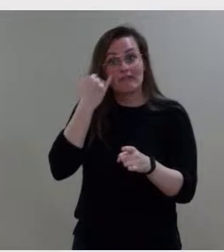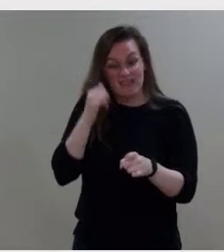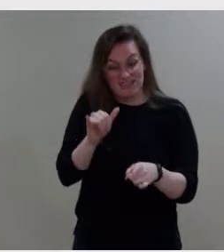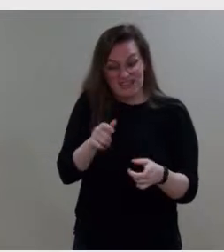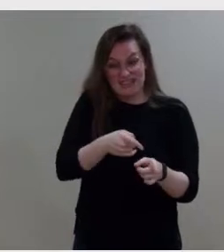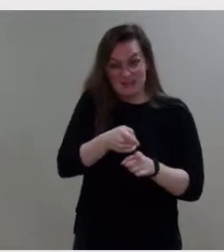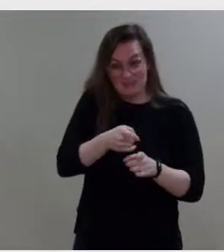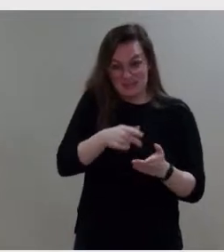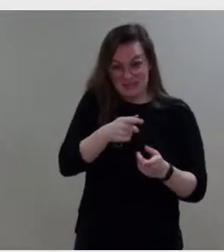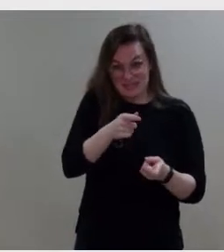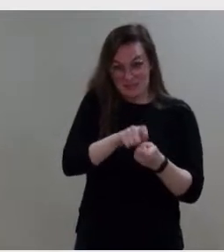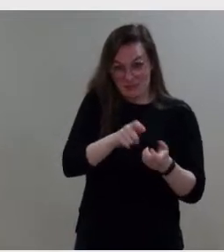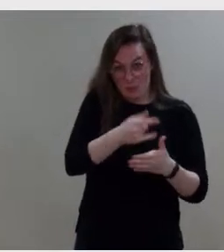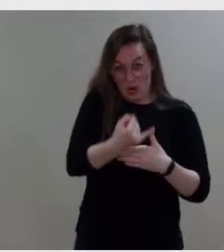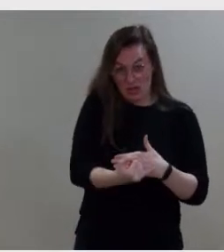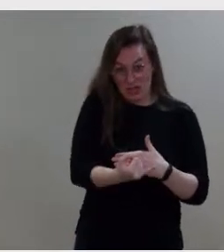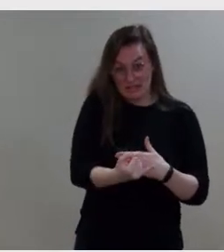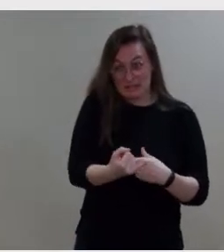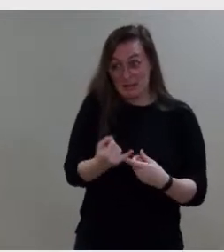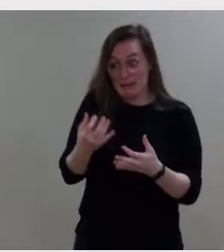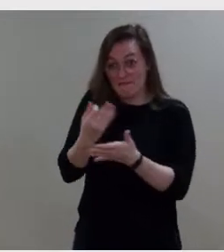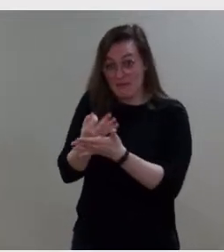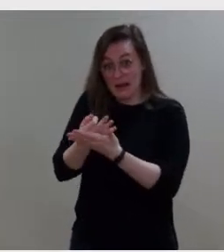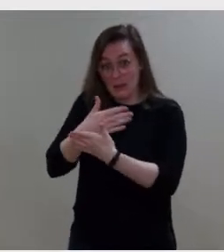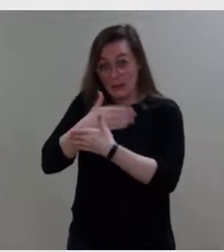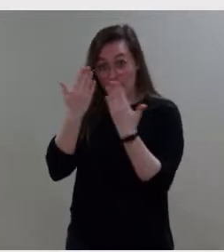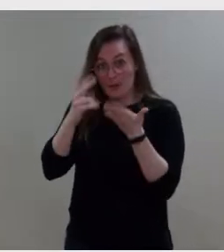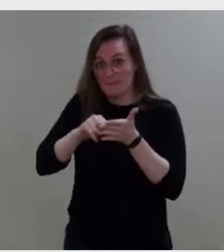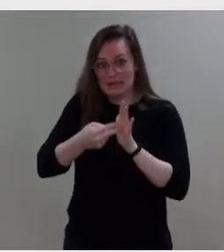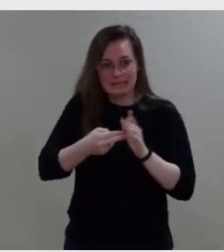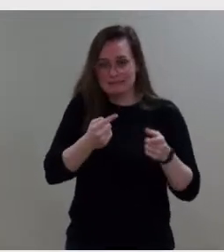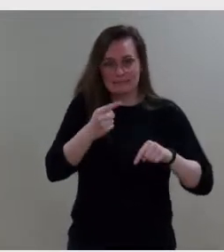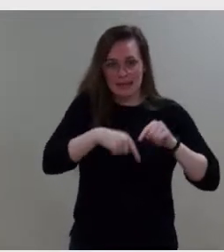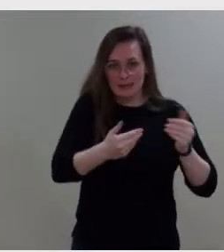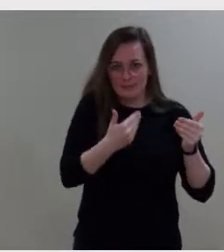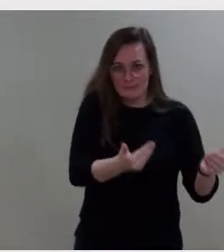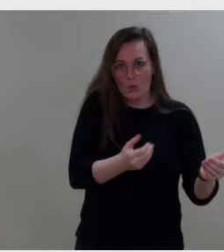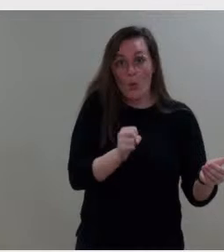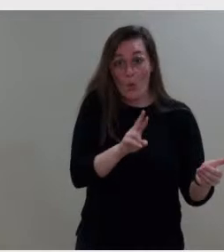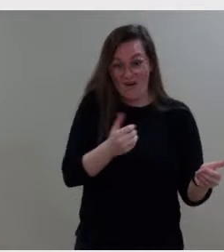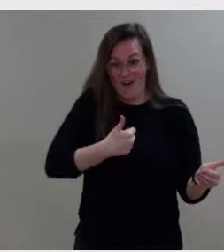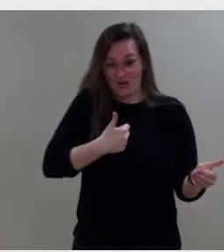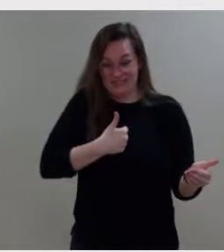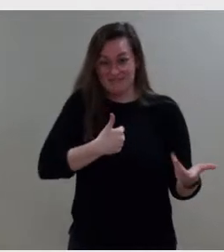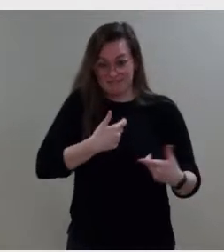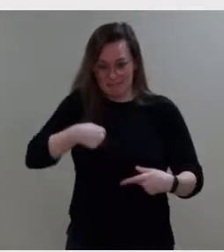projects, then we would either not be able to do them or we'd have to look at financing them ourselves.